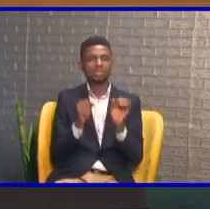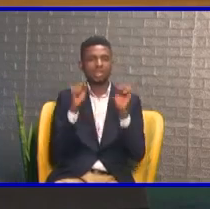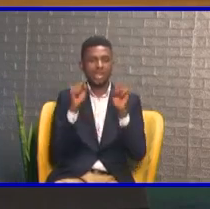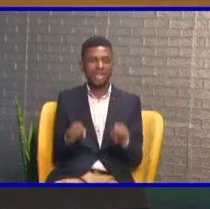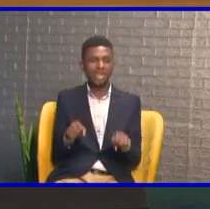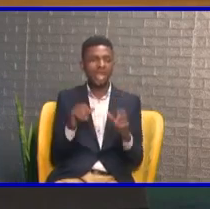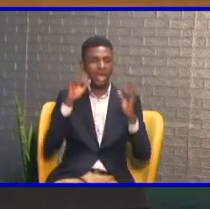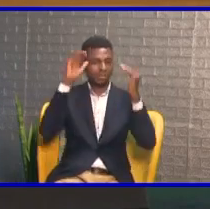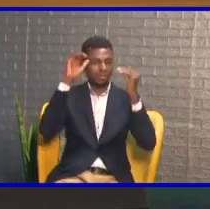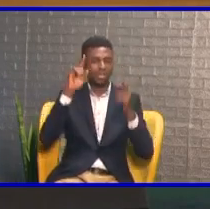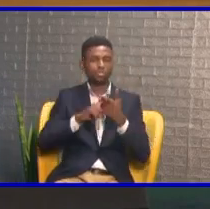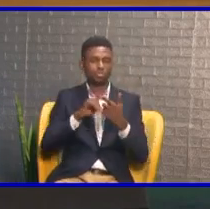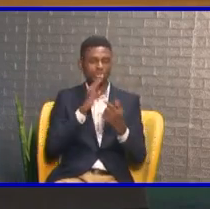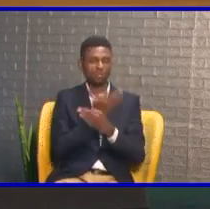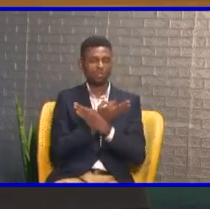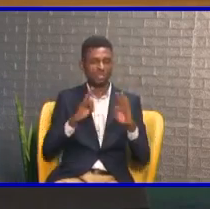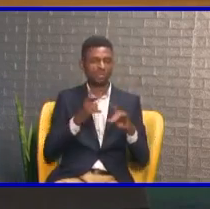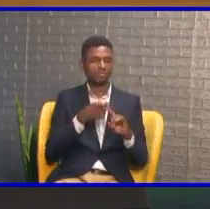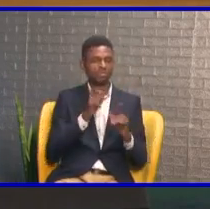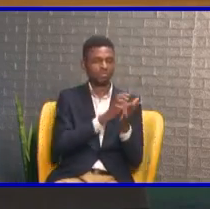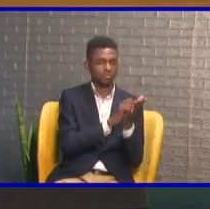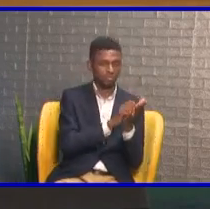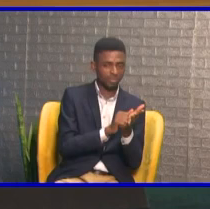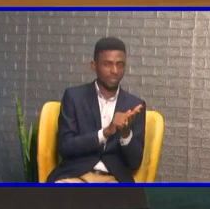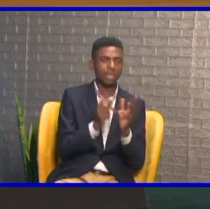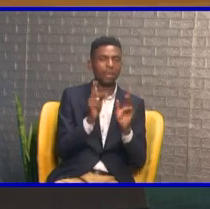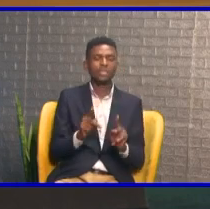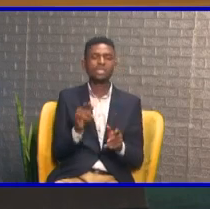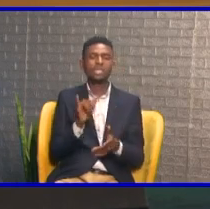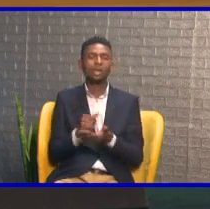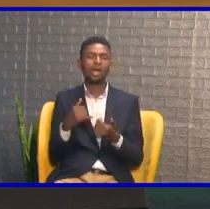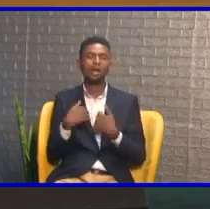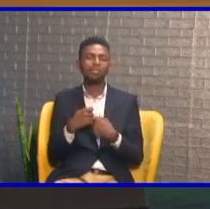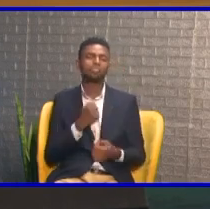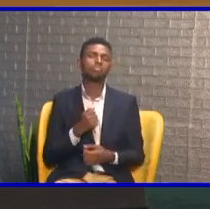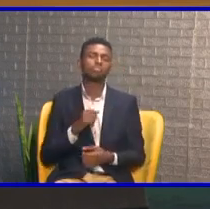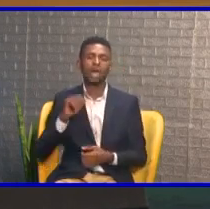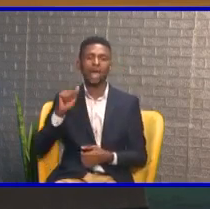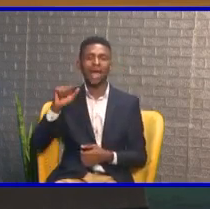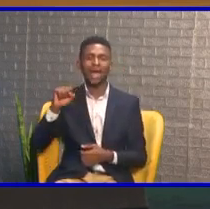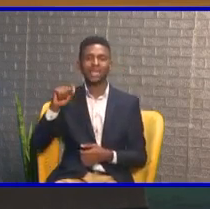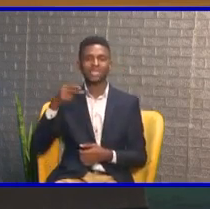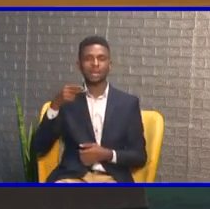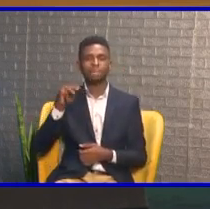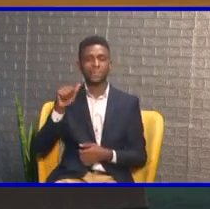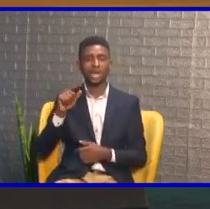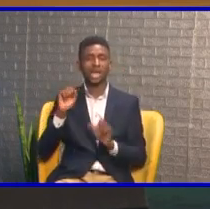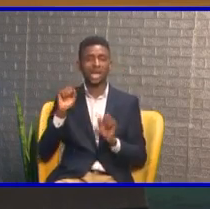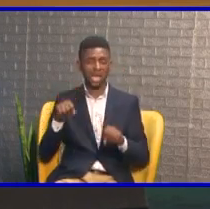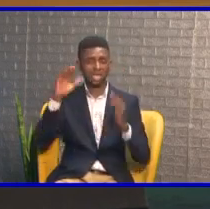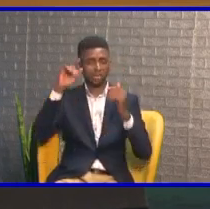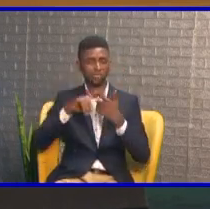be free from cancer. For the one that has asthma, he should expect to be free from asthma. That's his